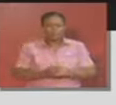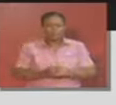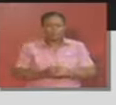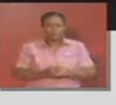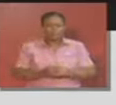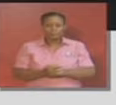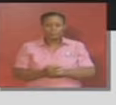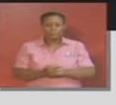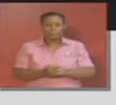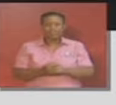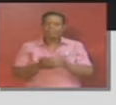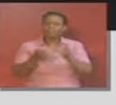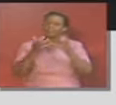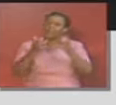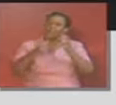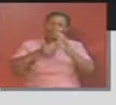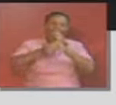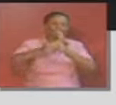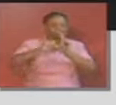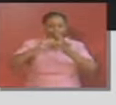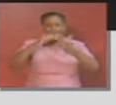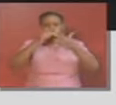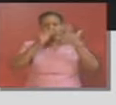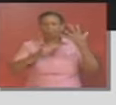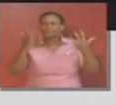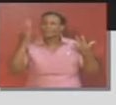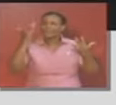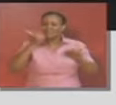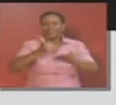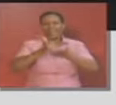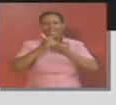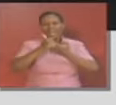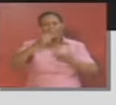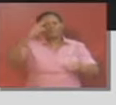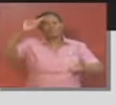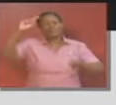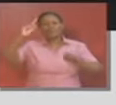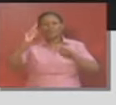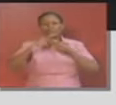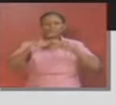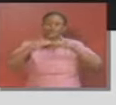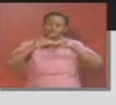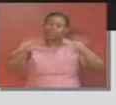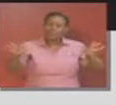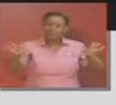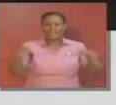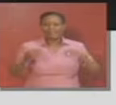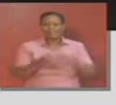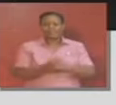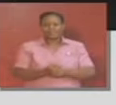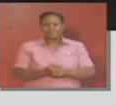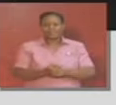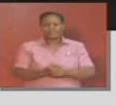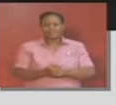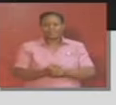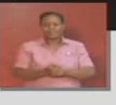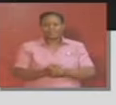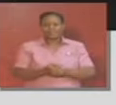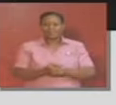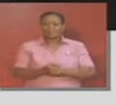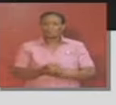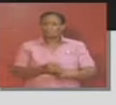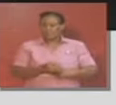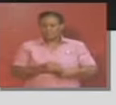reducing the risk for this sort of spread. But the highlight of these 2 slides is really that a